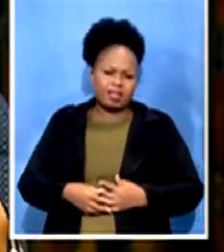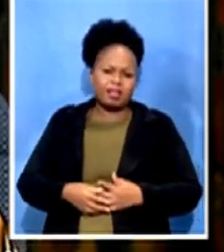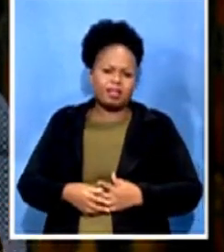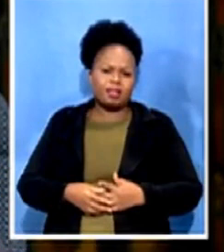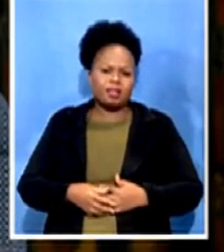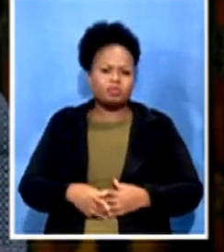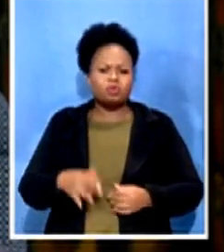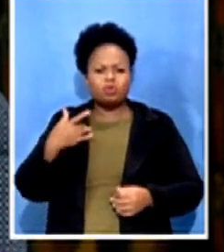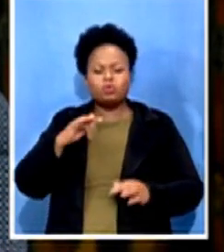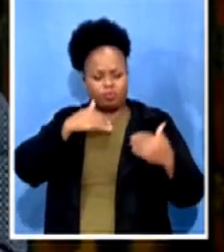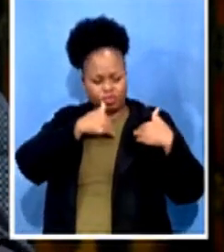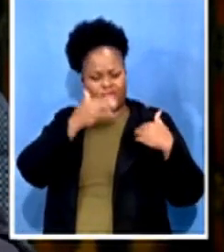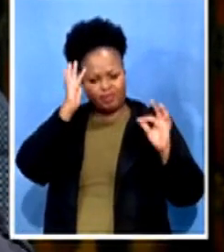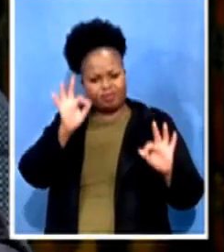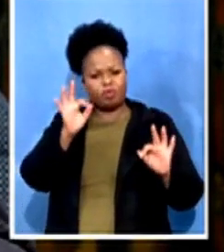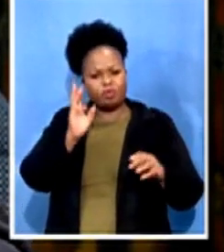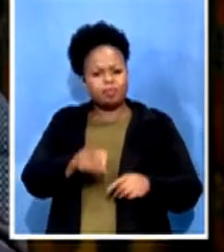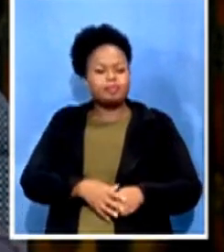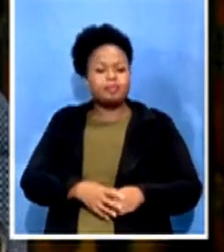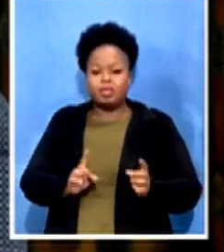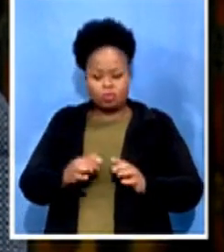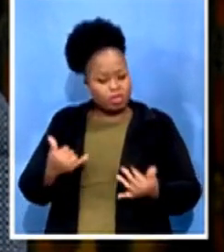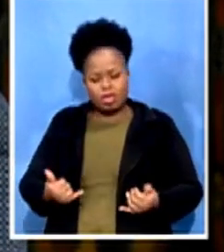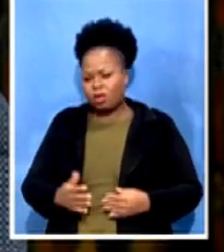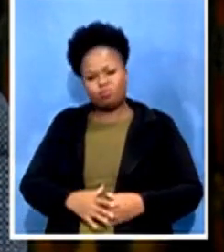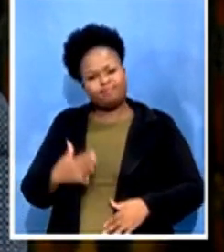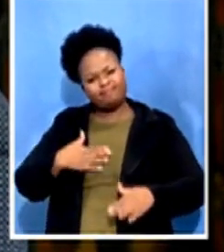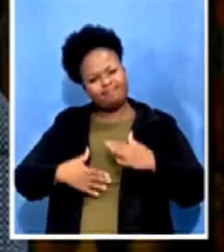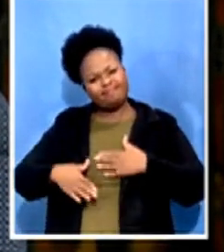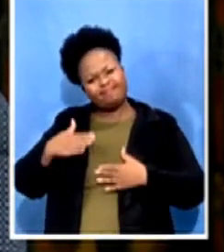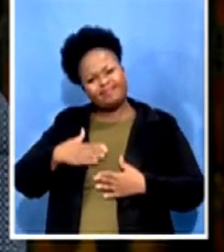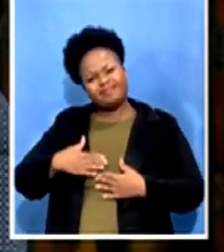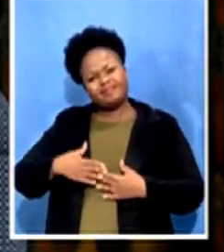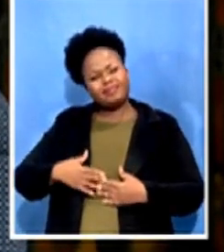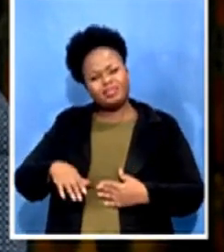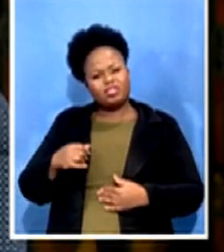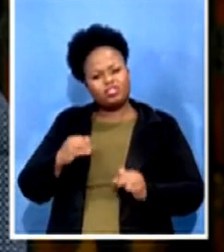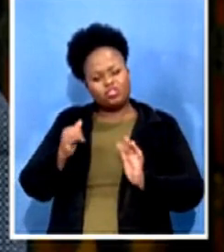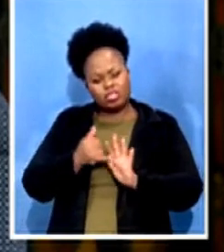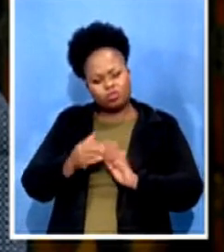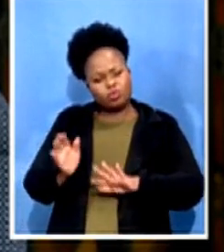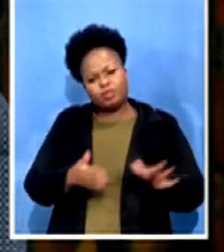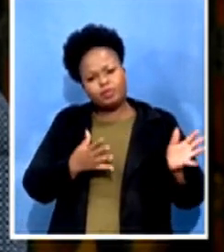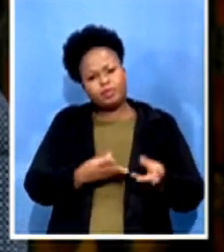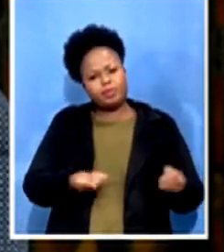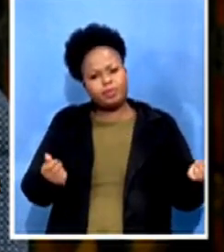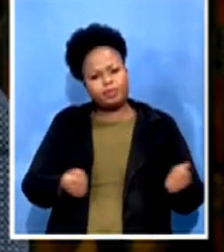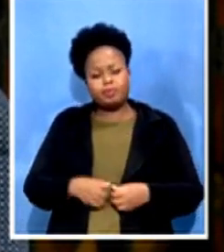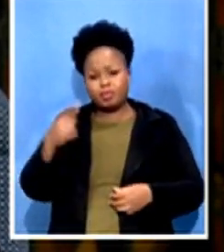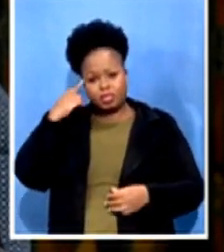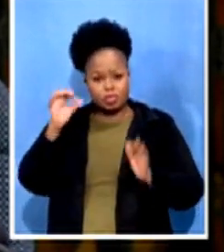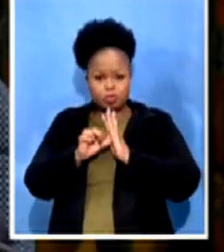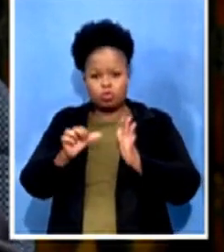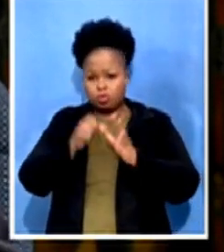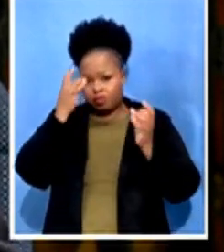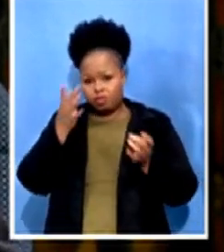But just to be patient for one season to get out of this situation, I think it's an important message that we must send through. And so